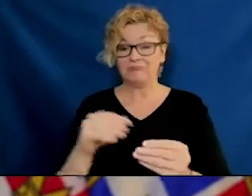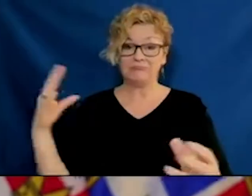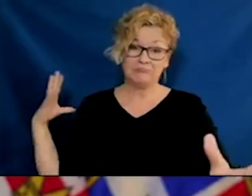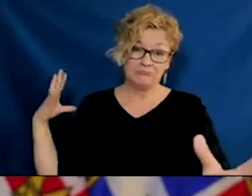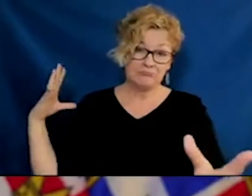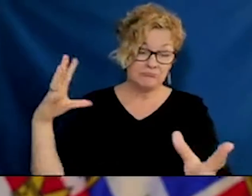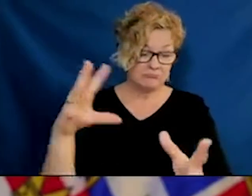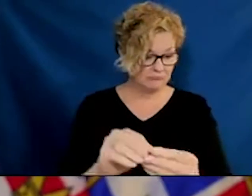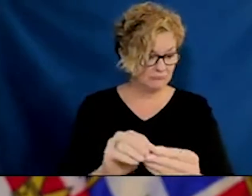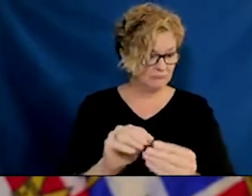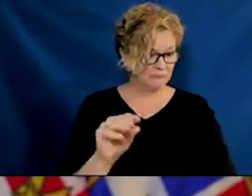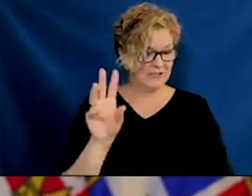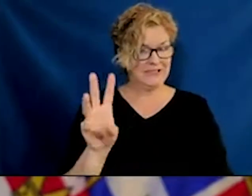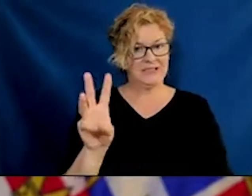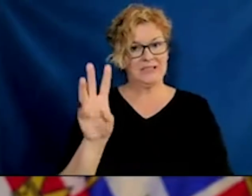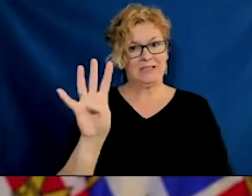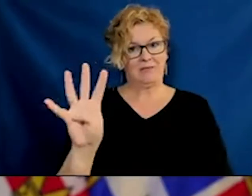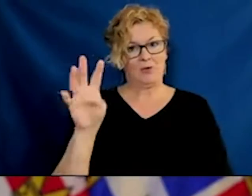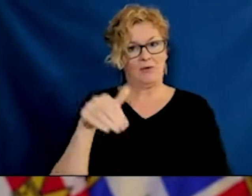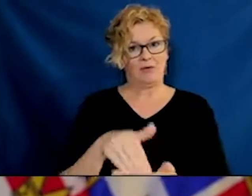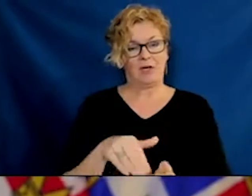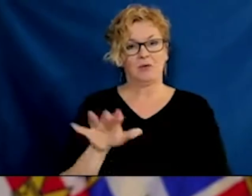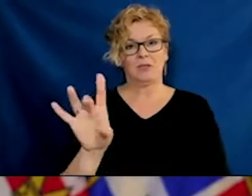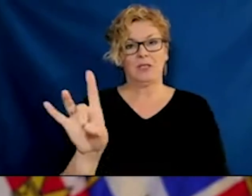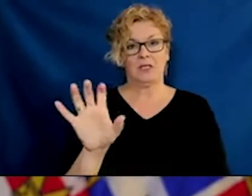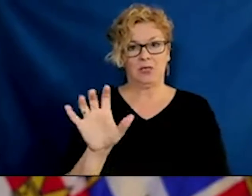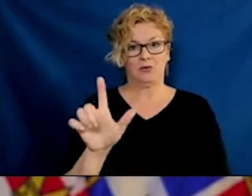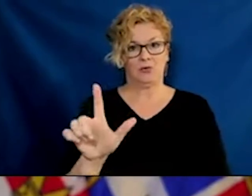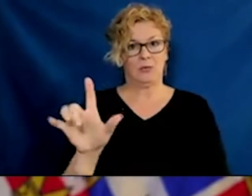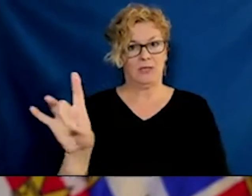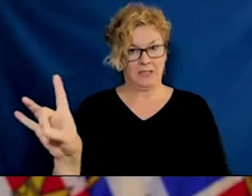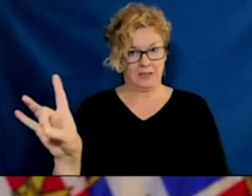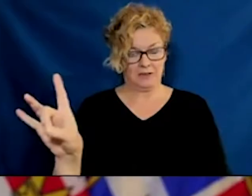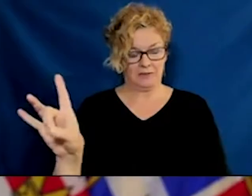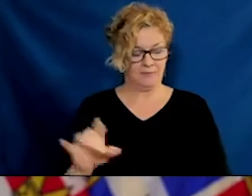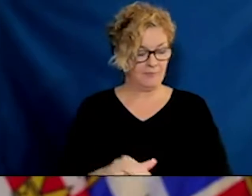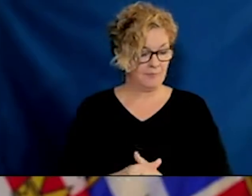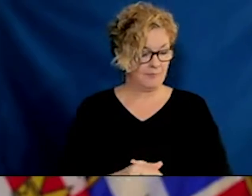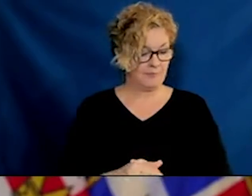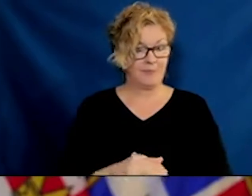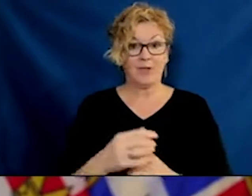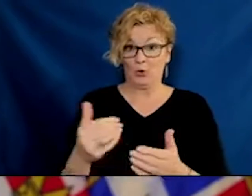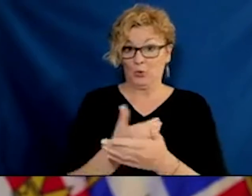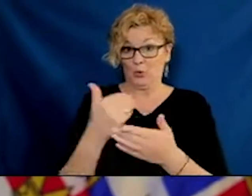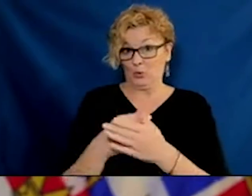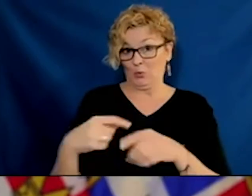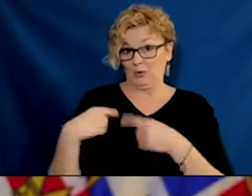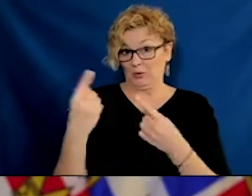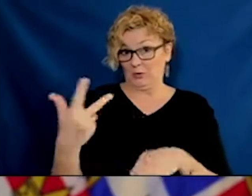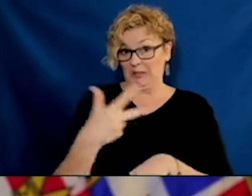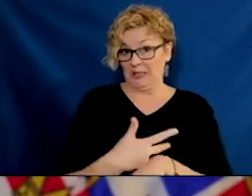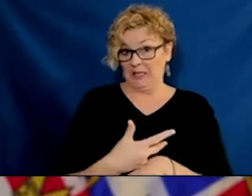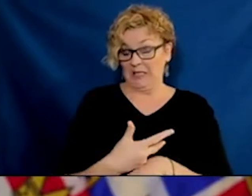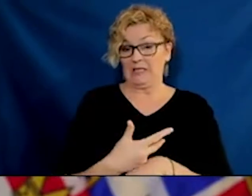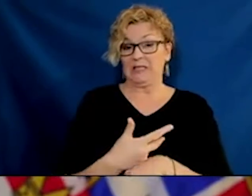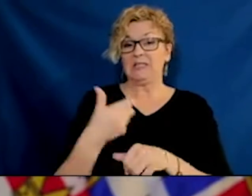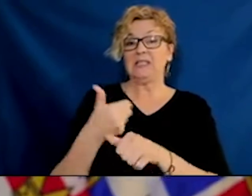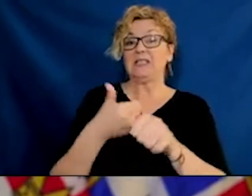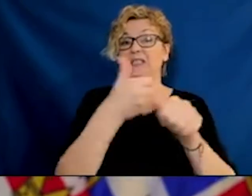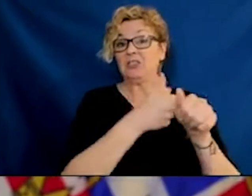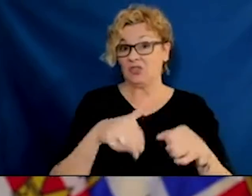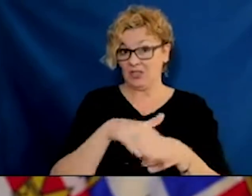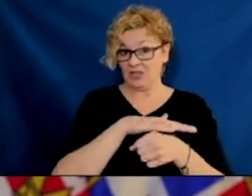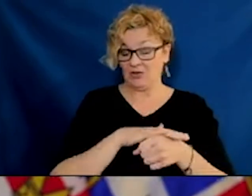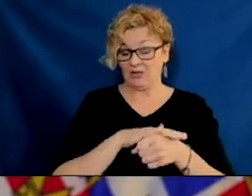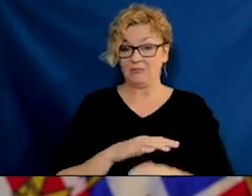64,828 in British Columbia. Of the new cases, 314 people were in the Vancouver Coastal Health